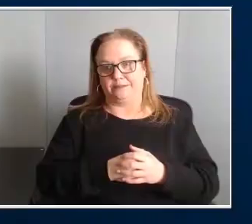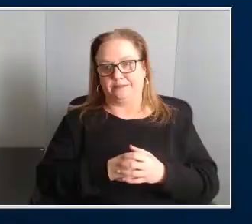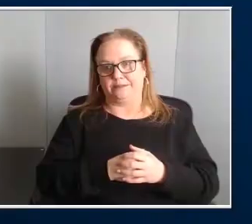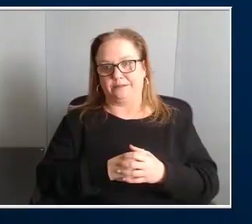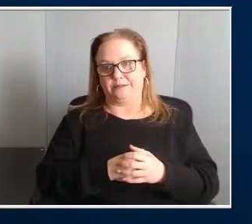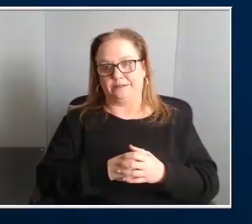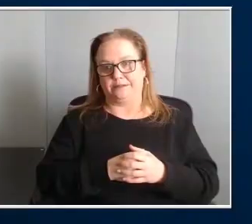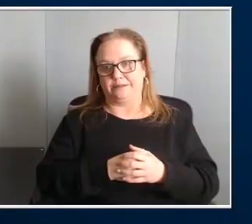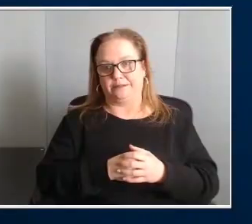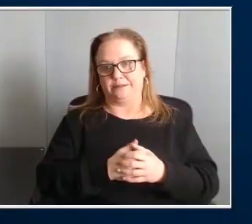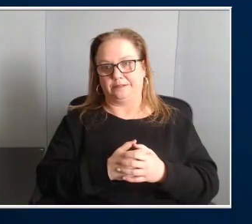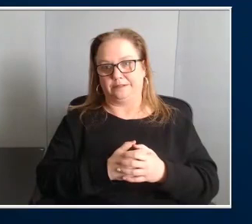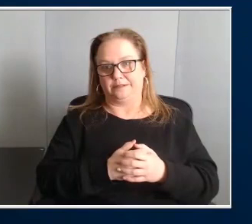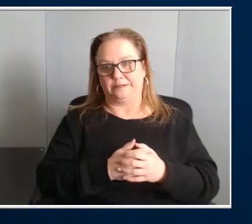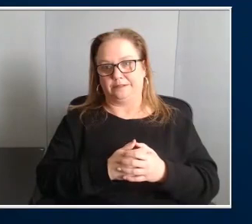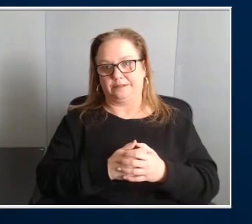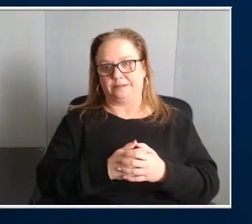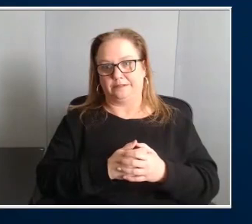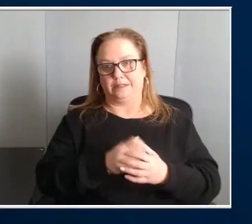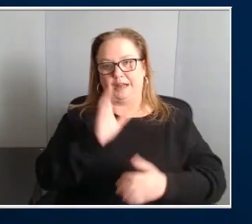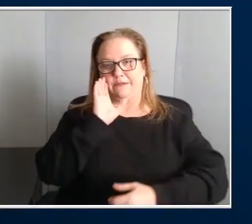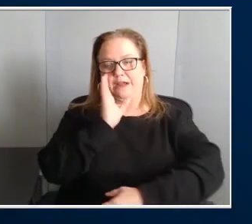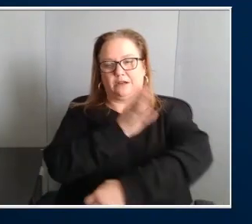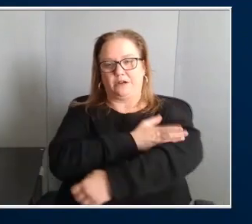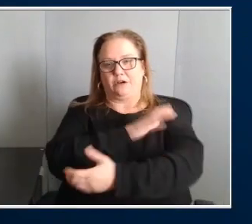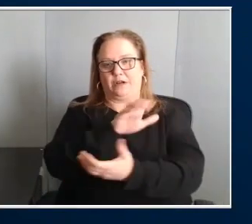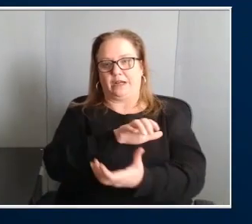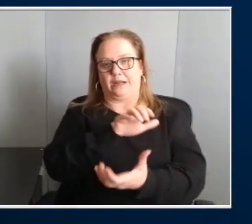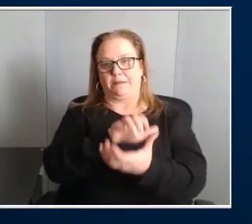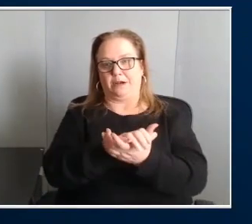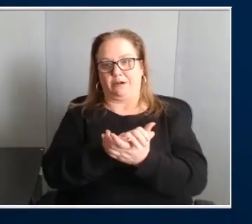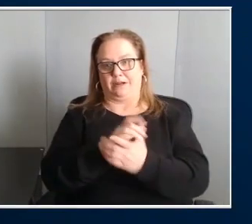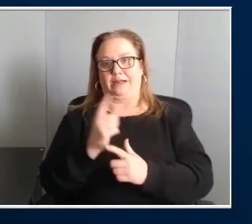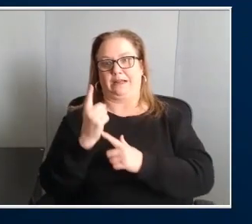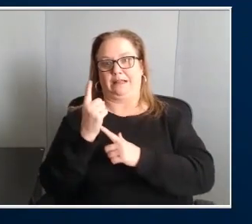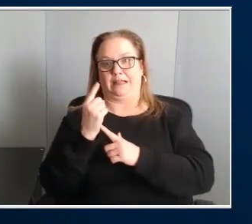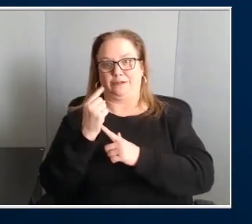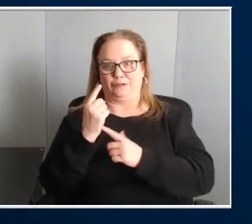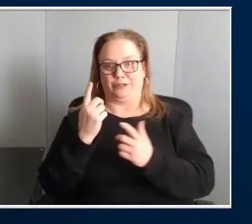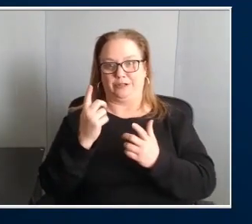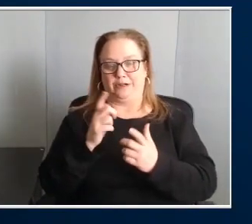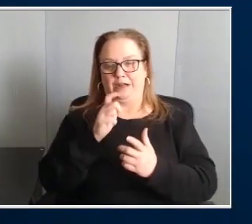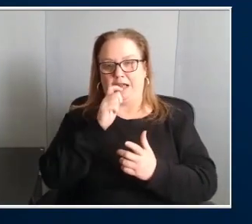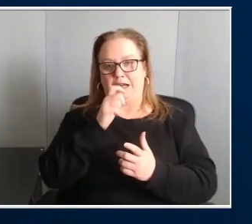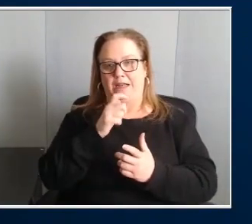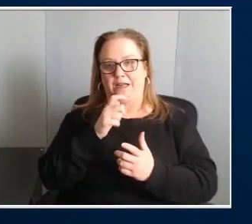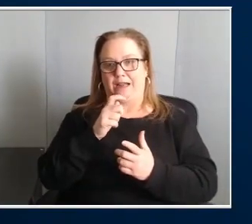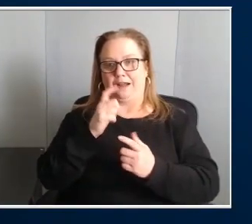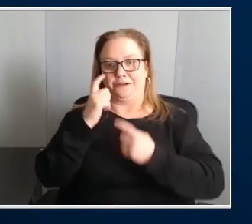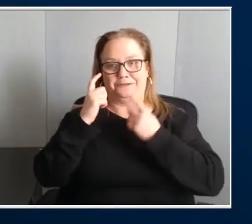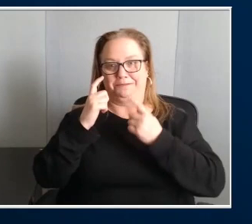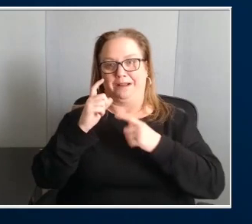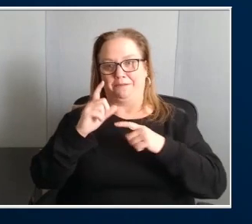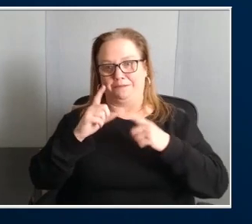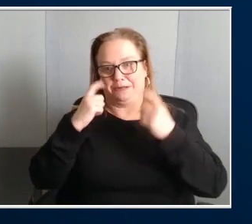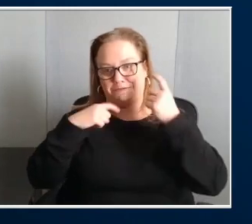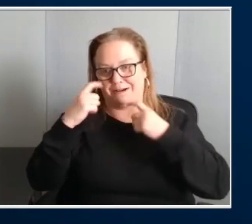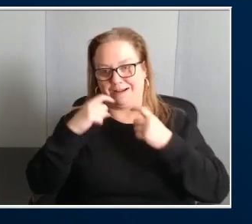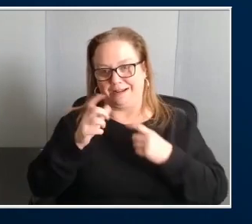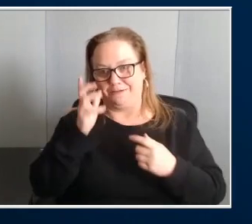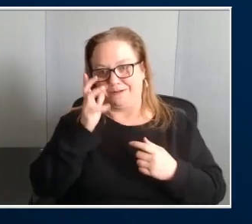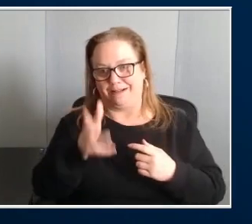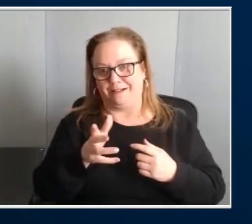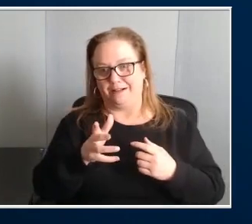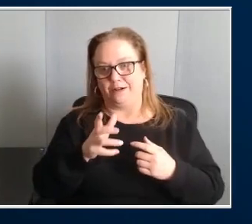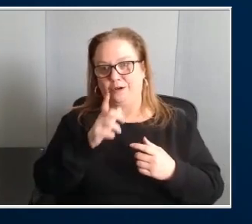So here's what I want to know. I had a daughter get married just over a year ago, and obviously I did not have a dry eye. Who